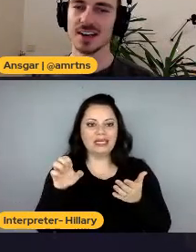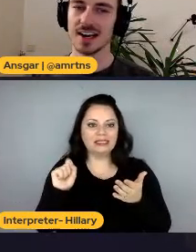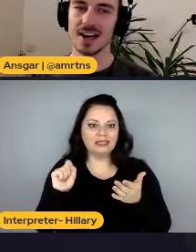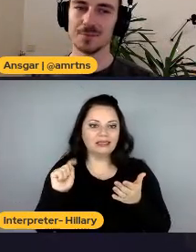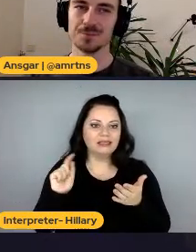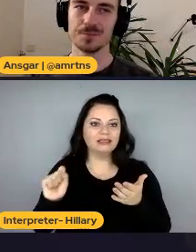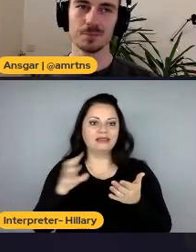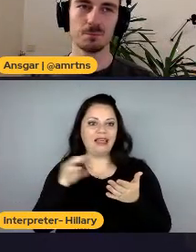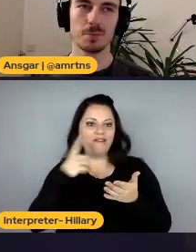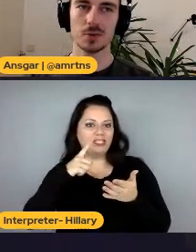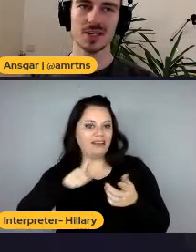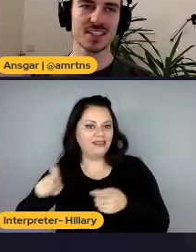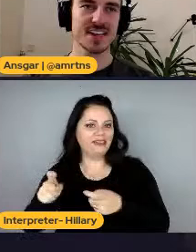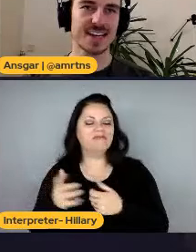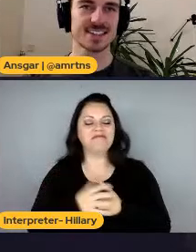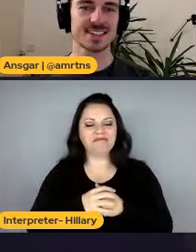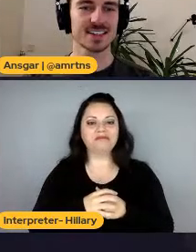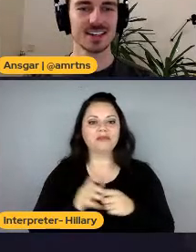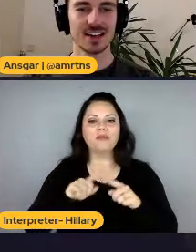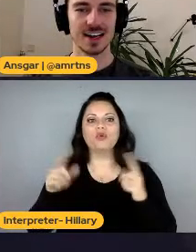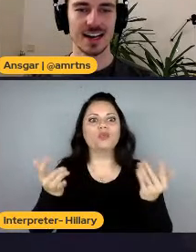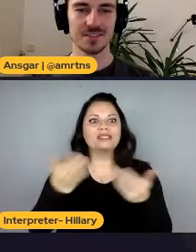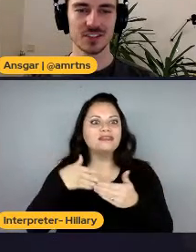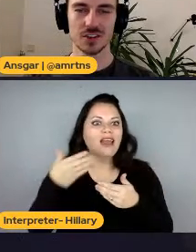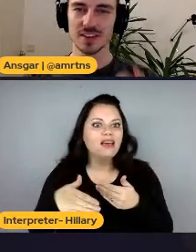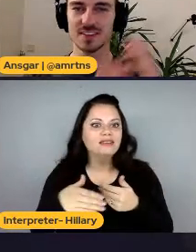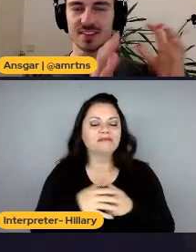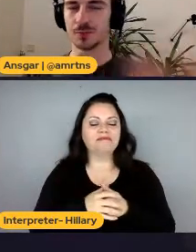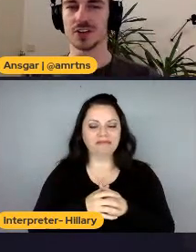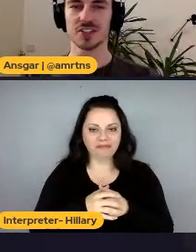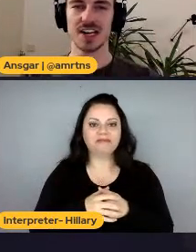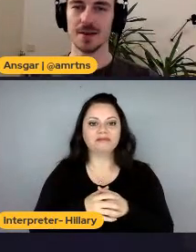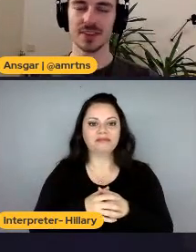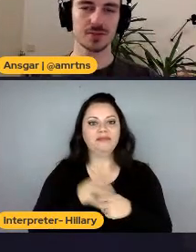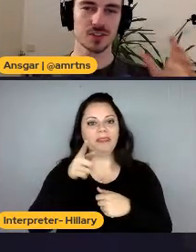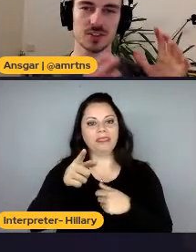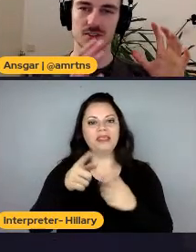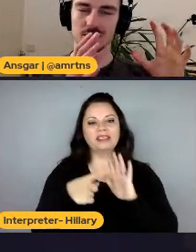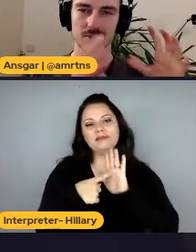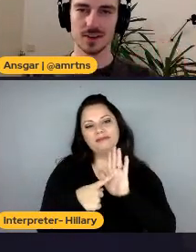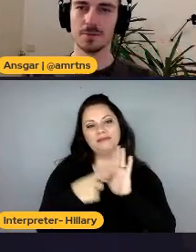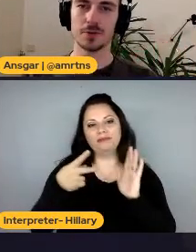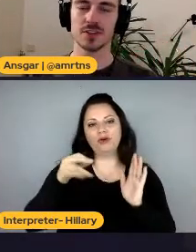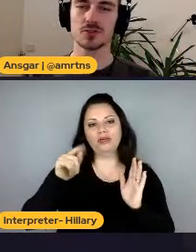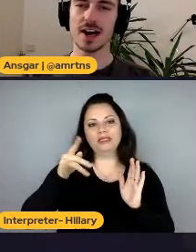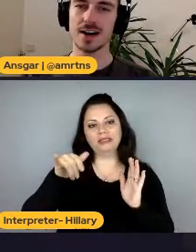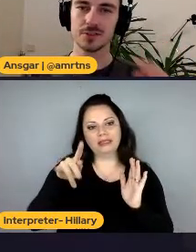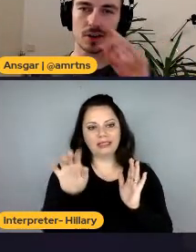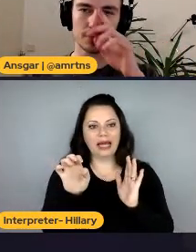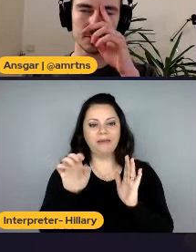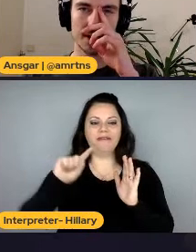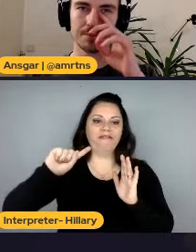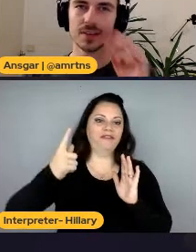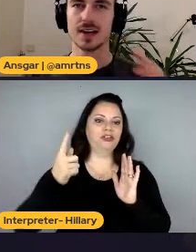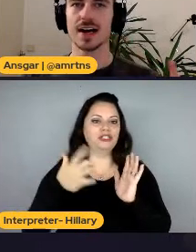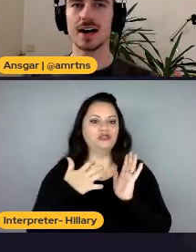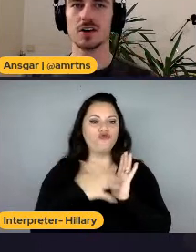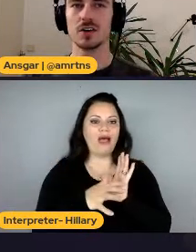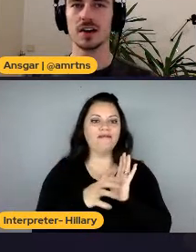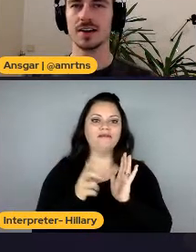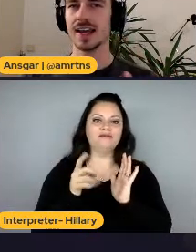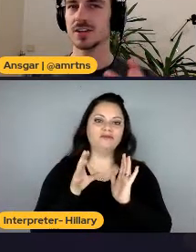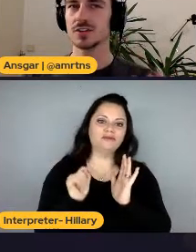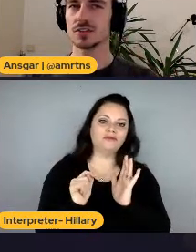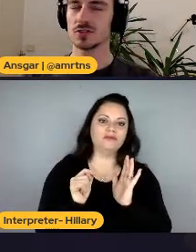So, but what's next? So this is a prototype. This was the first draft of